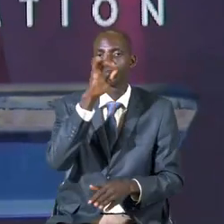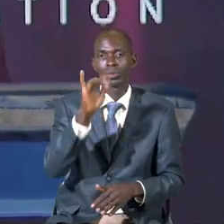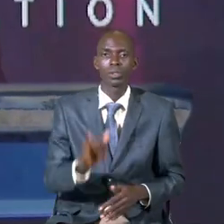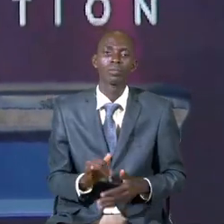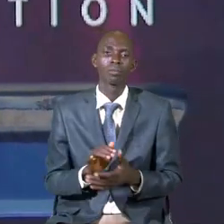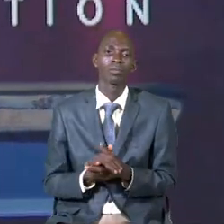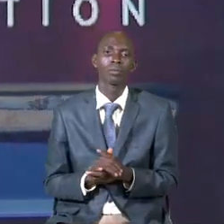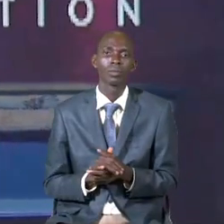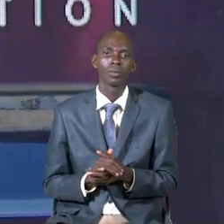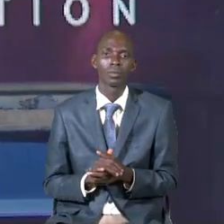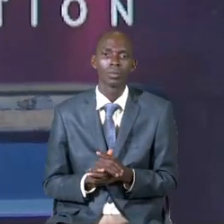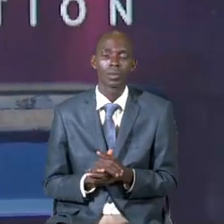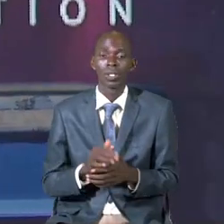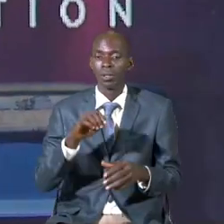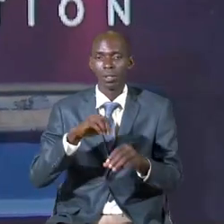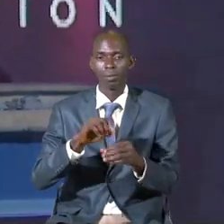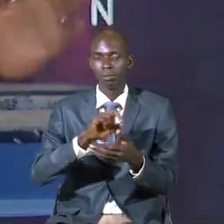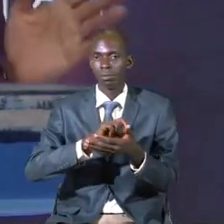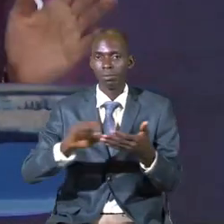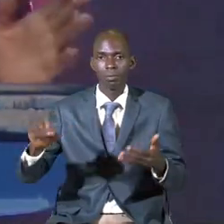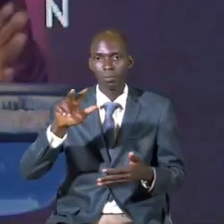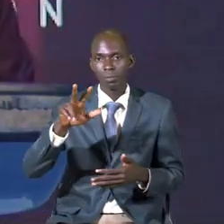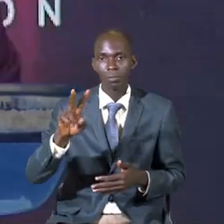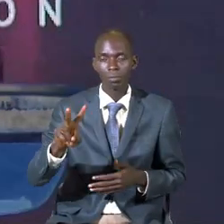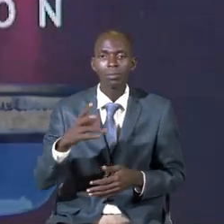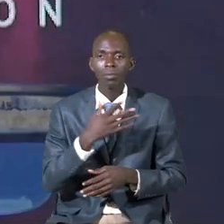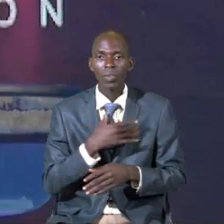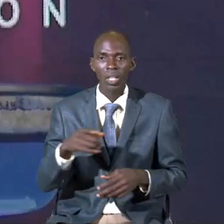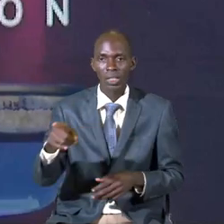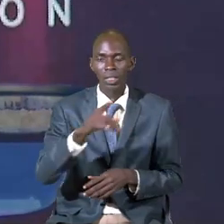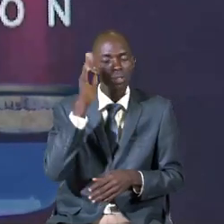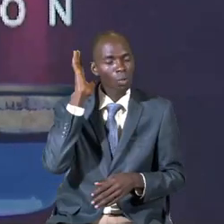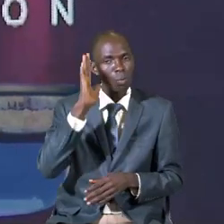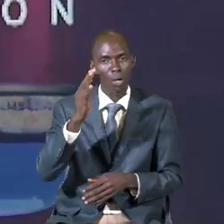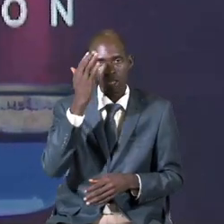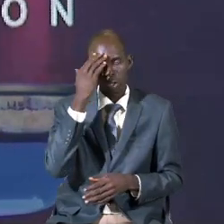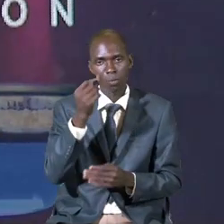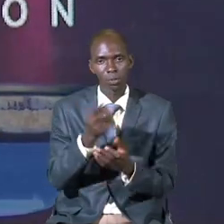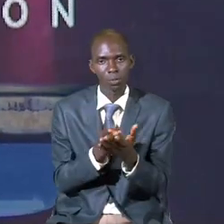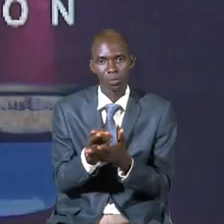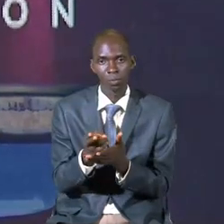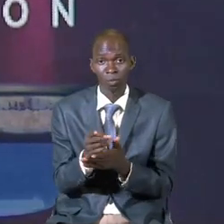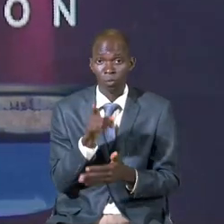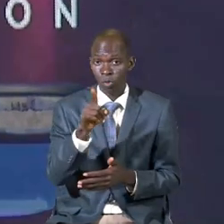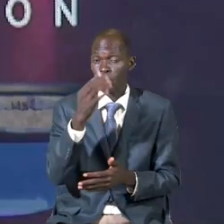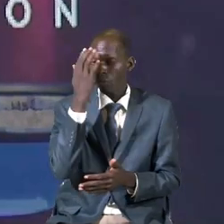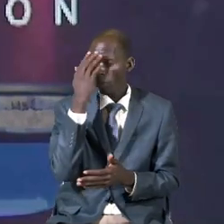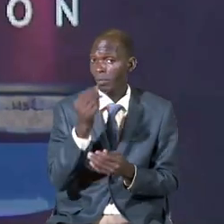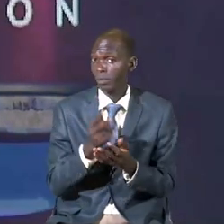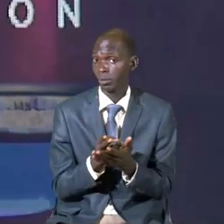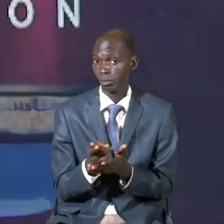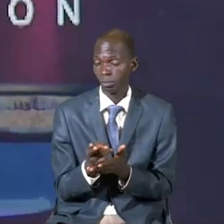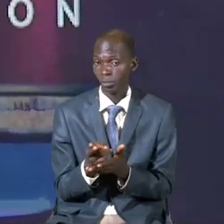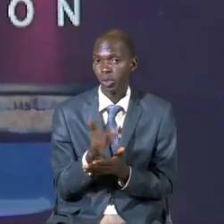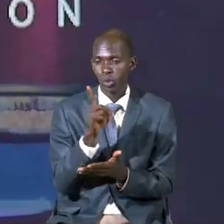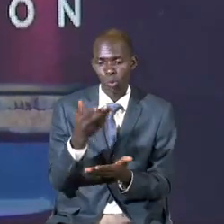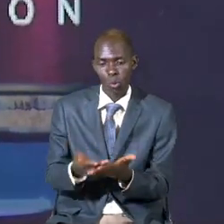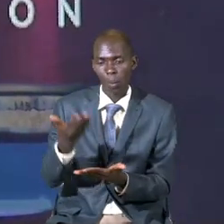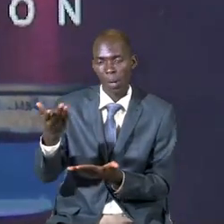denver started to says and ye shall know the truth you know the truth you by the